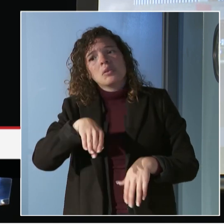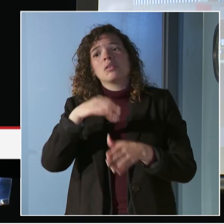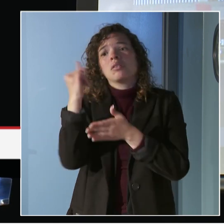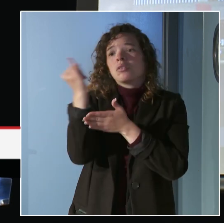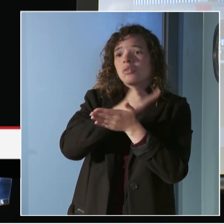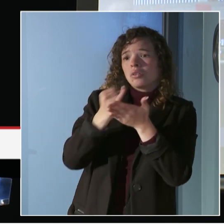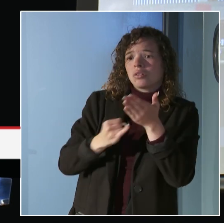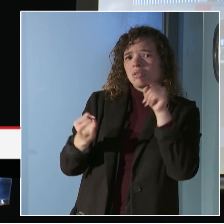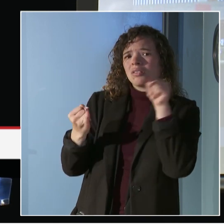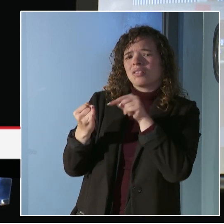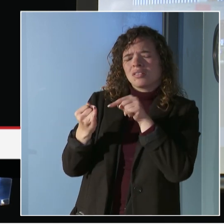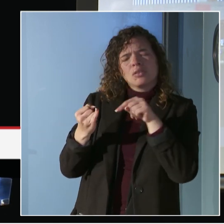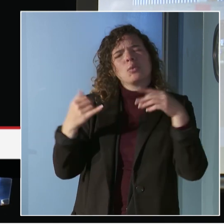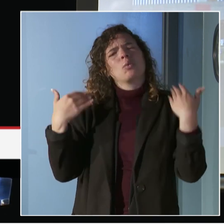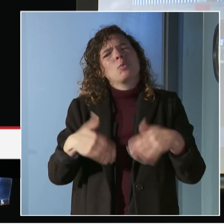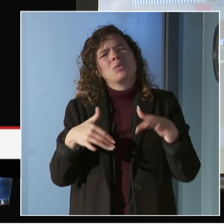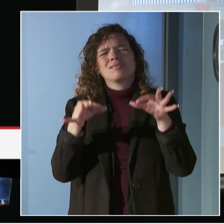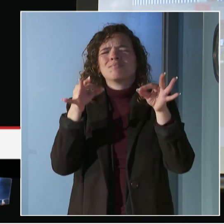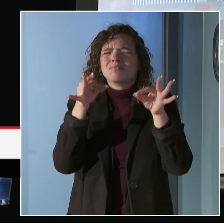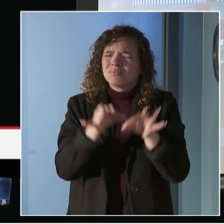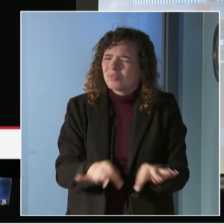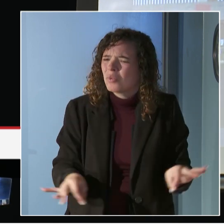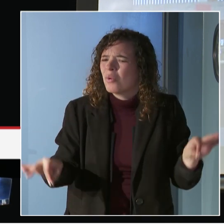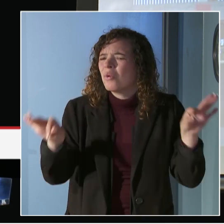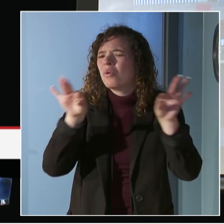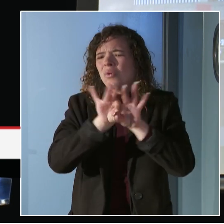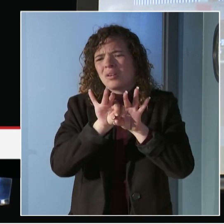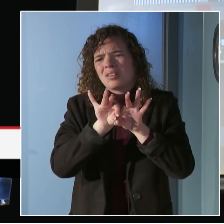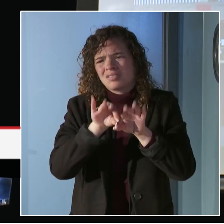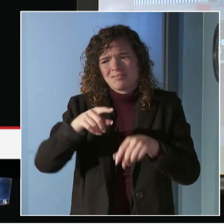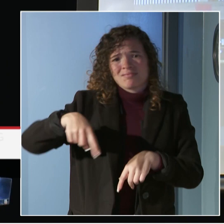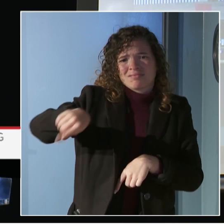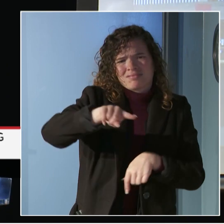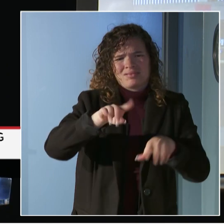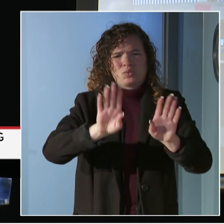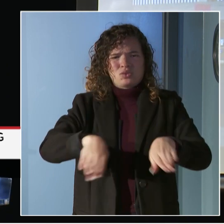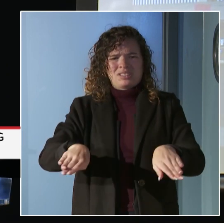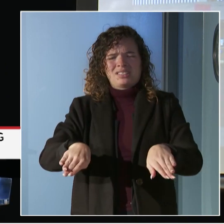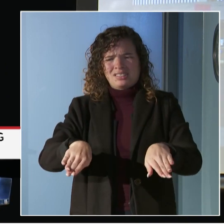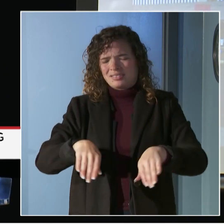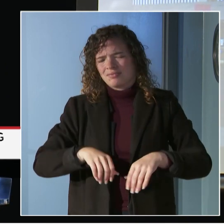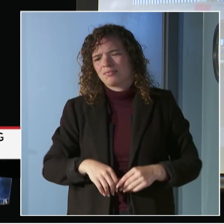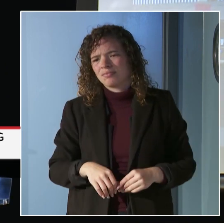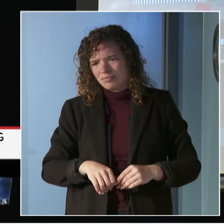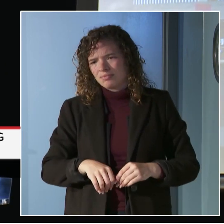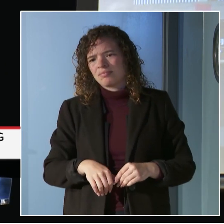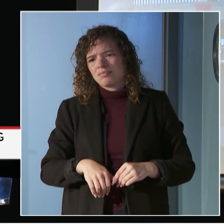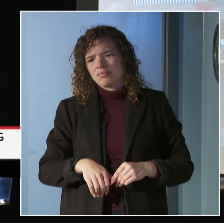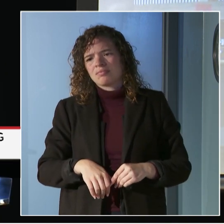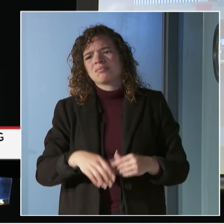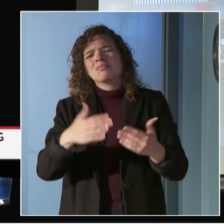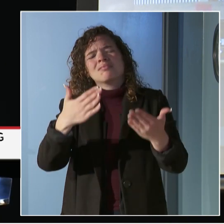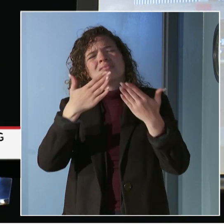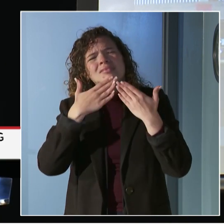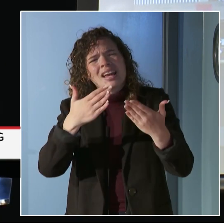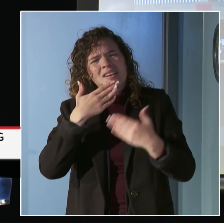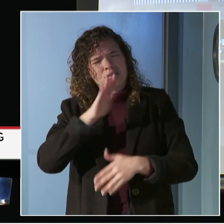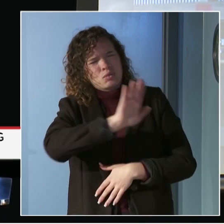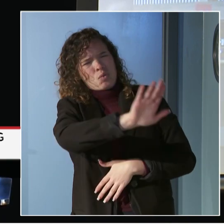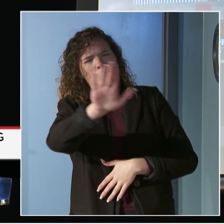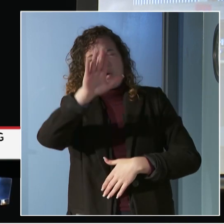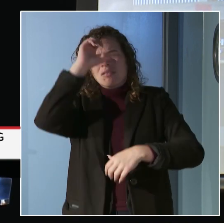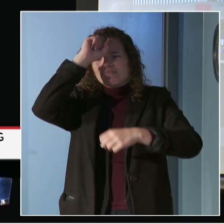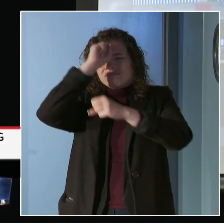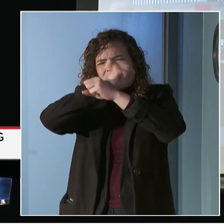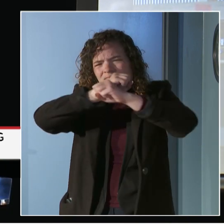key role in doing that. So I want to thank you for thinking big, for saying we need more space, and then deciding to